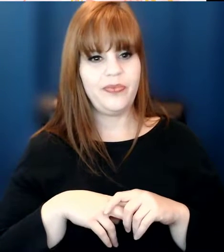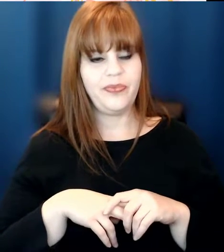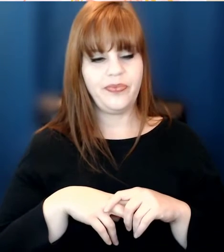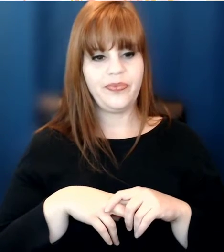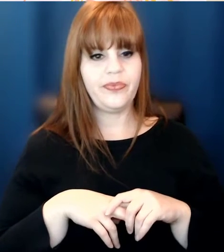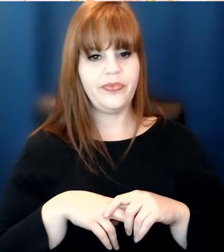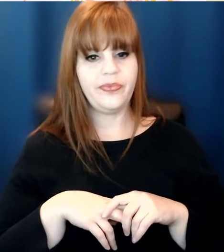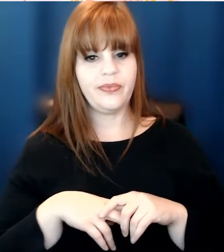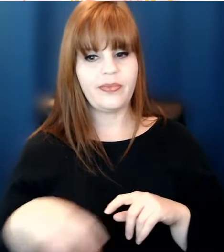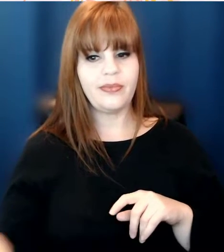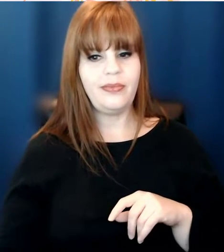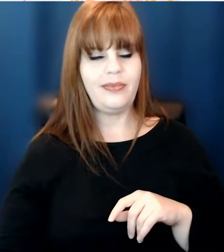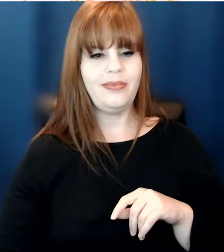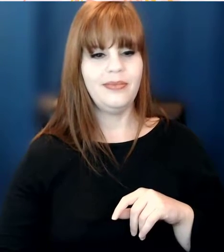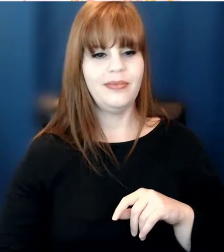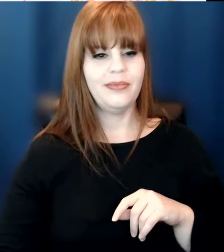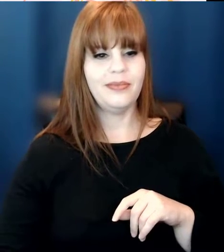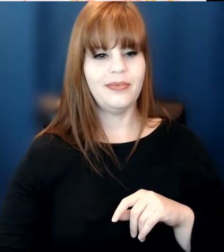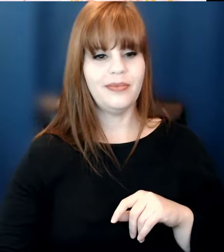So